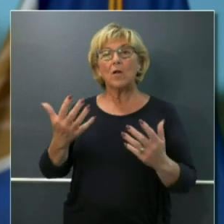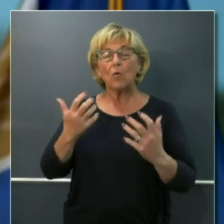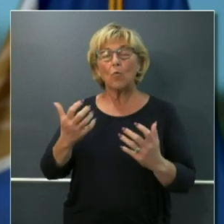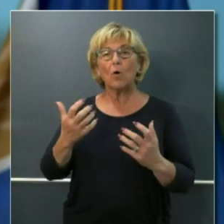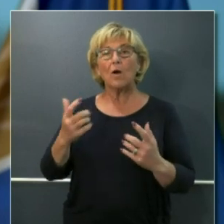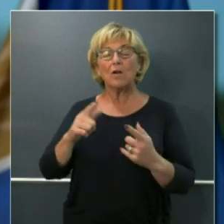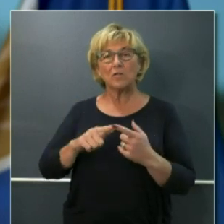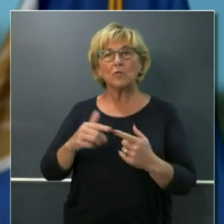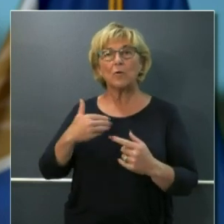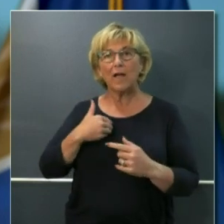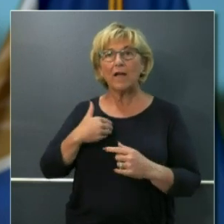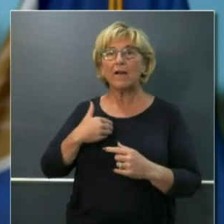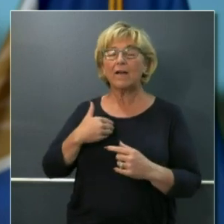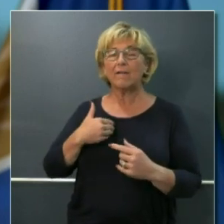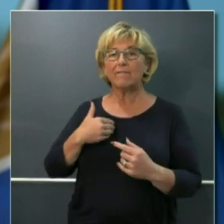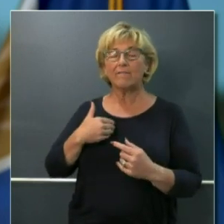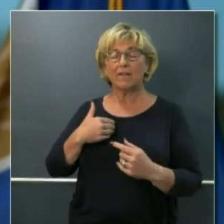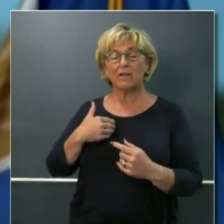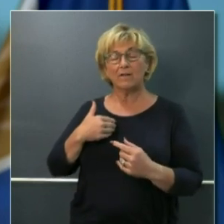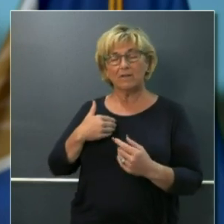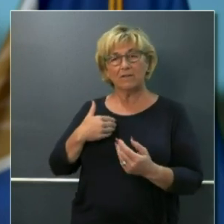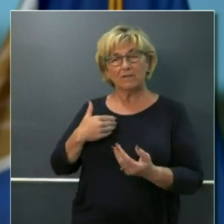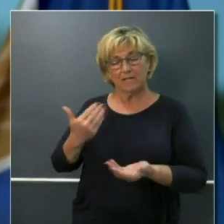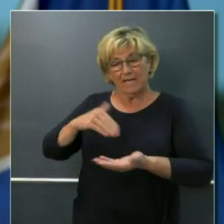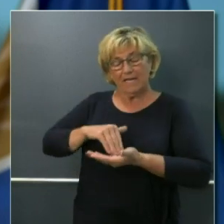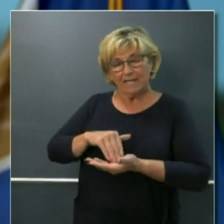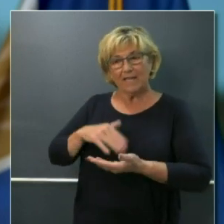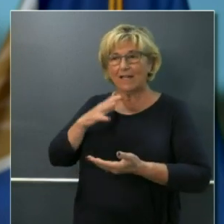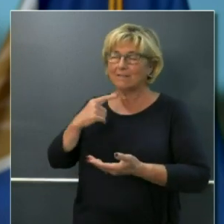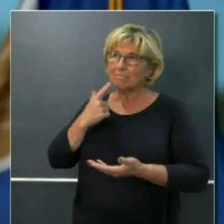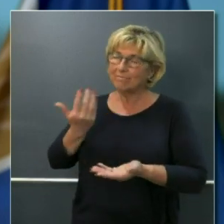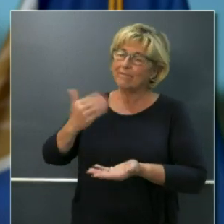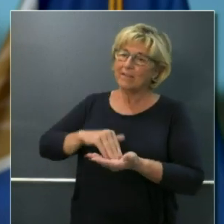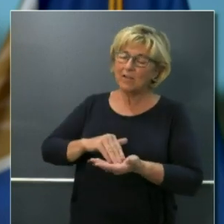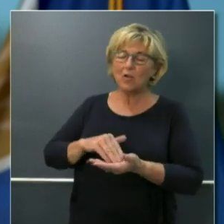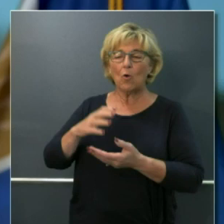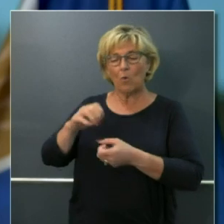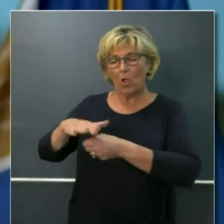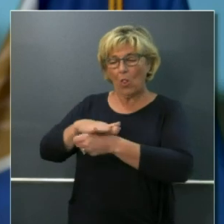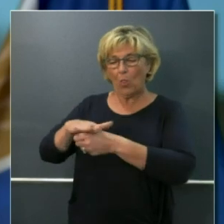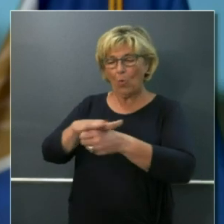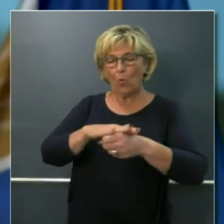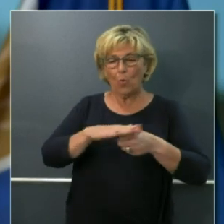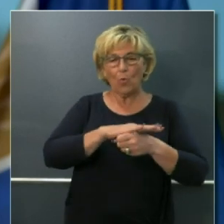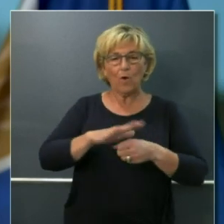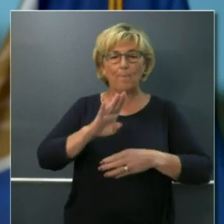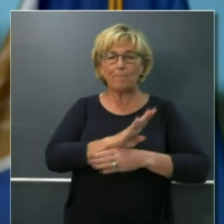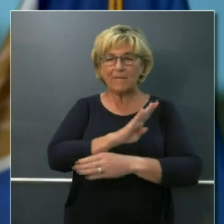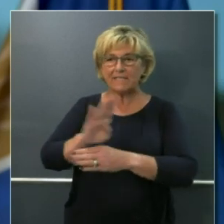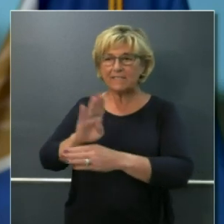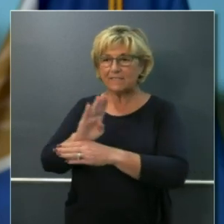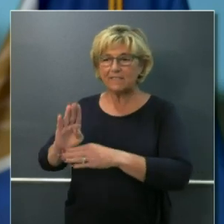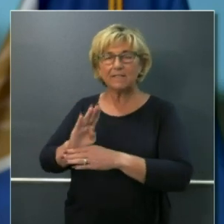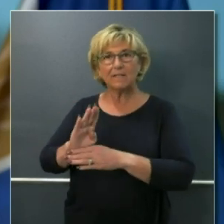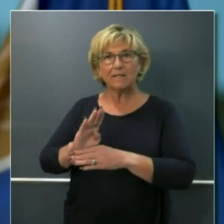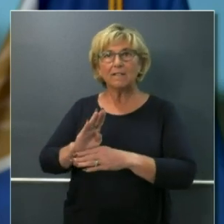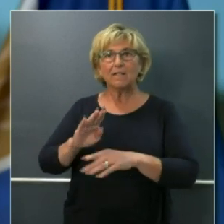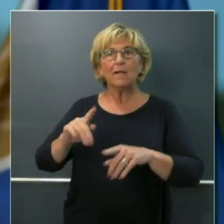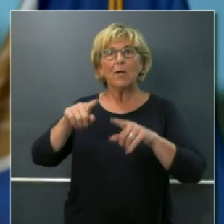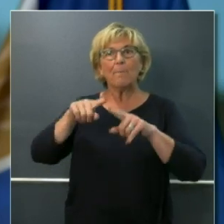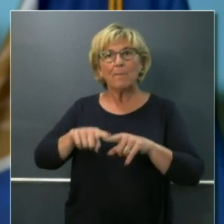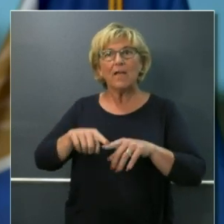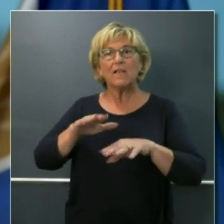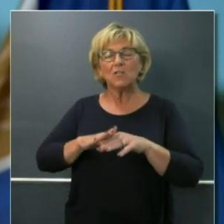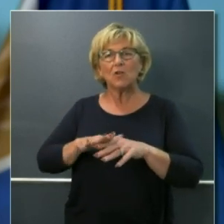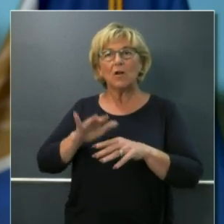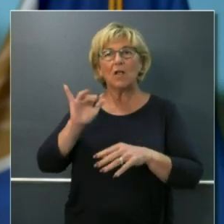often said, forgive me for repeating myself again on this, and that is localism is determinative. In this respect,